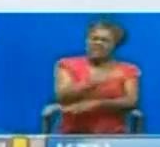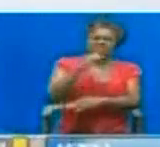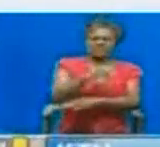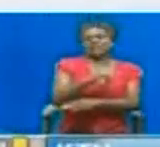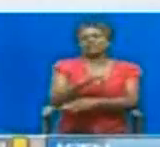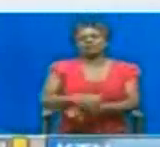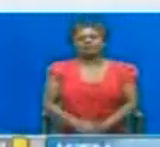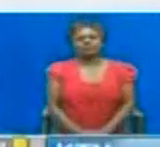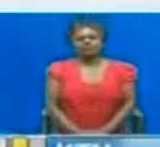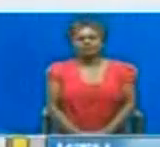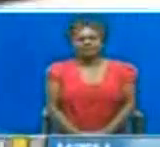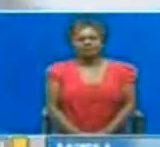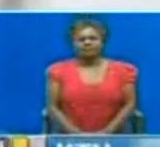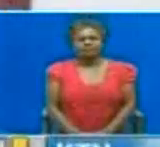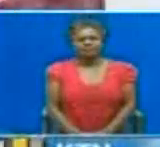mortuary.